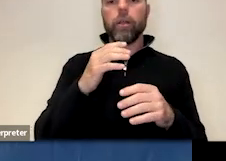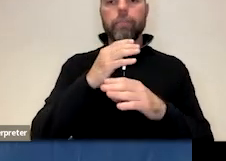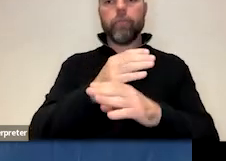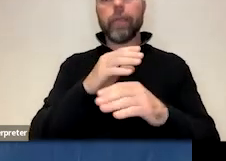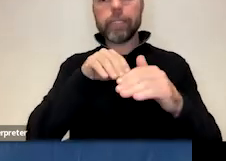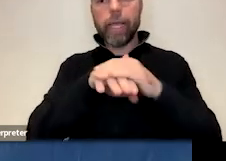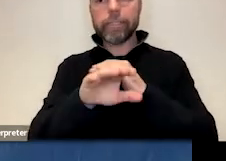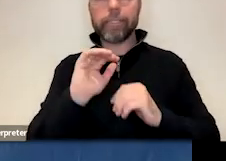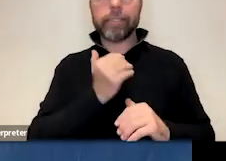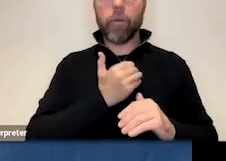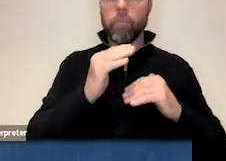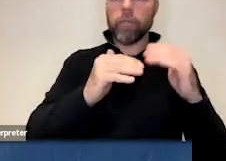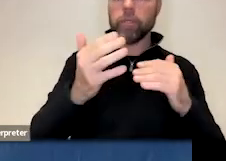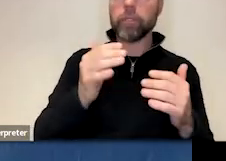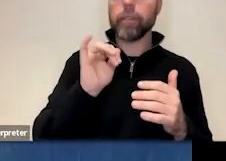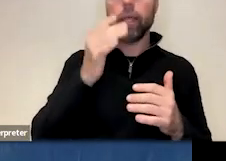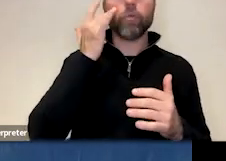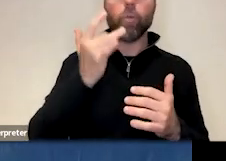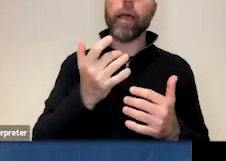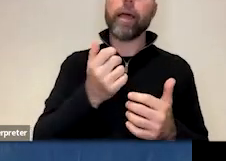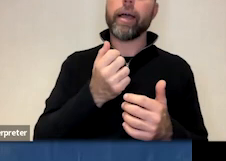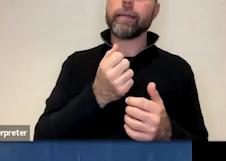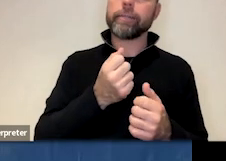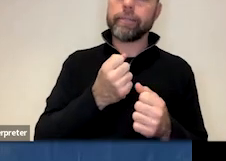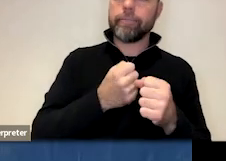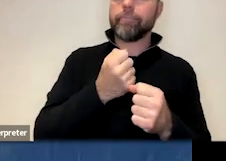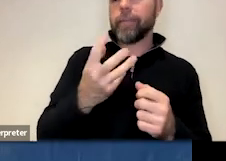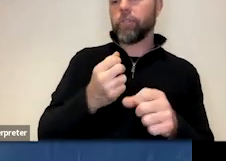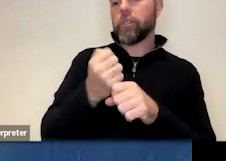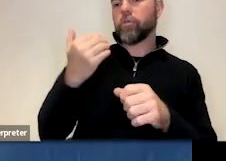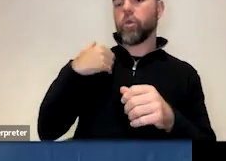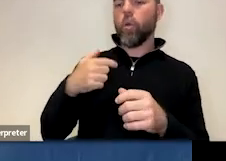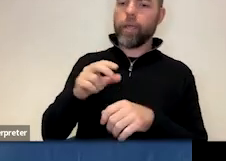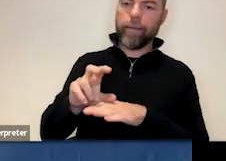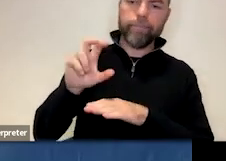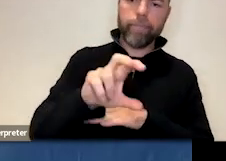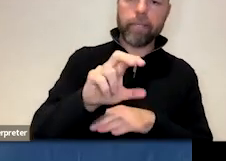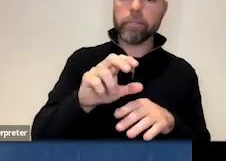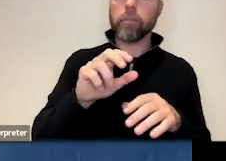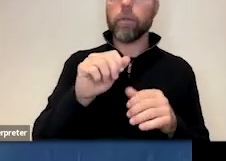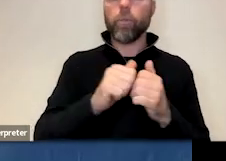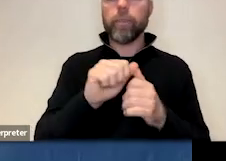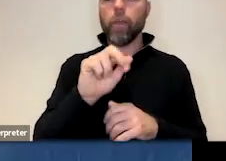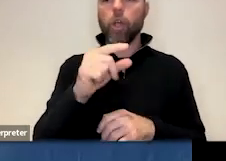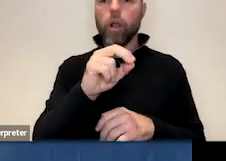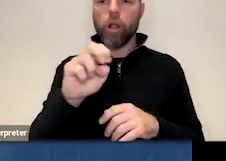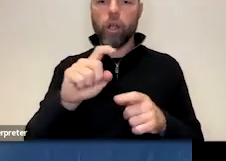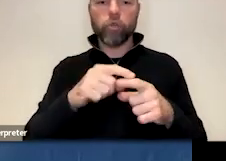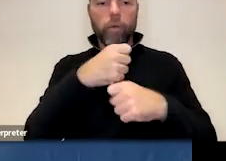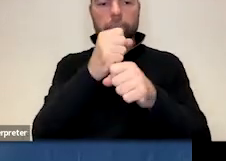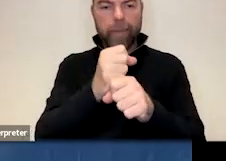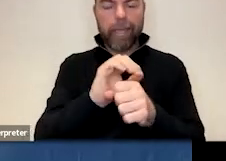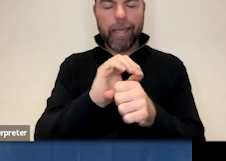is why years ago, we invested in this project at Argonne to produce climate data that